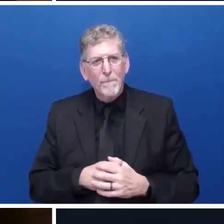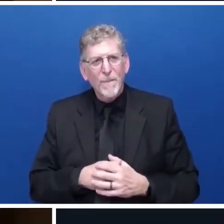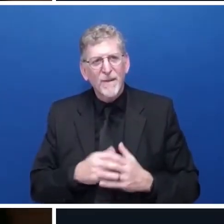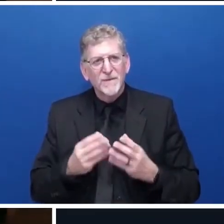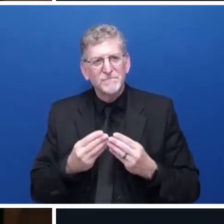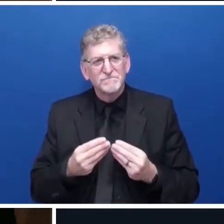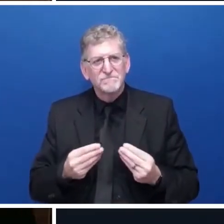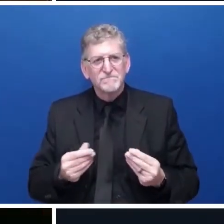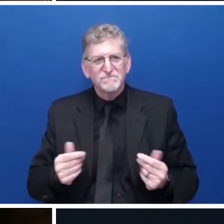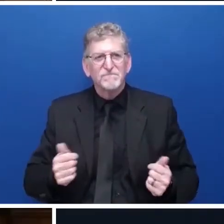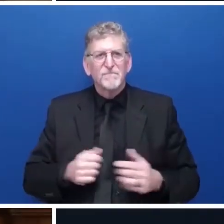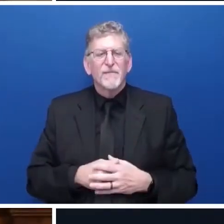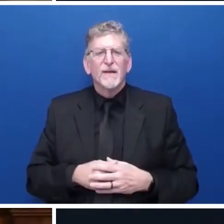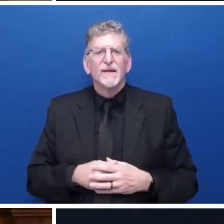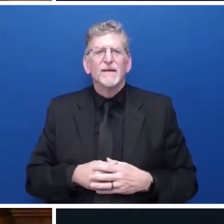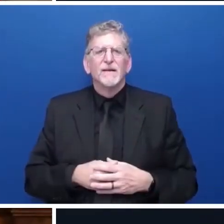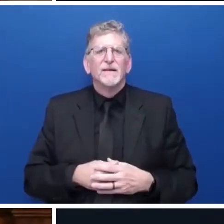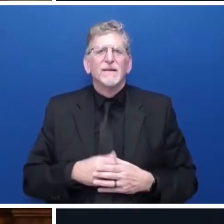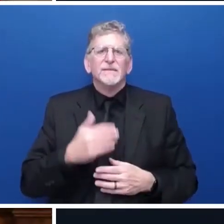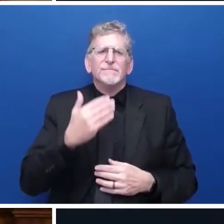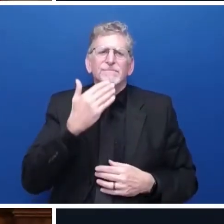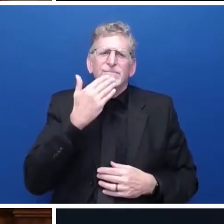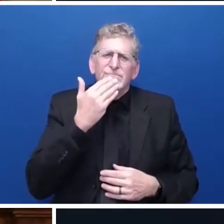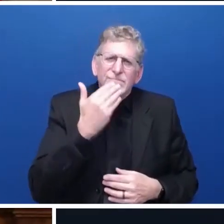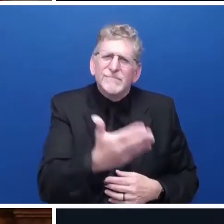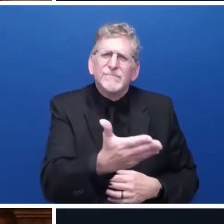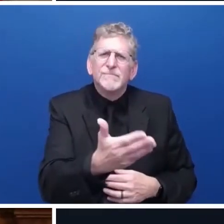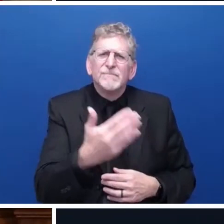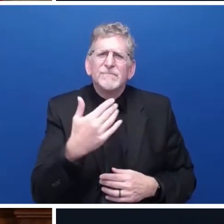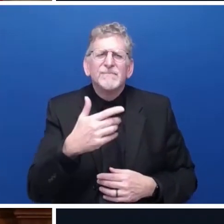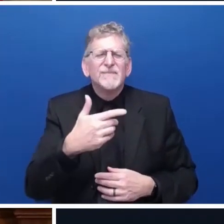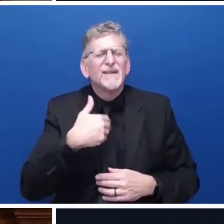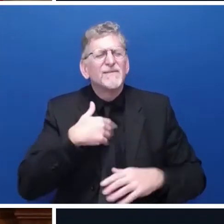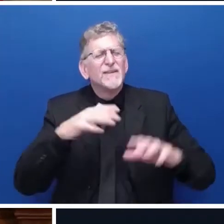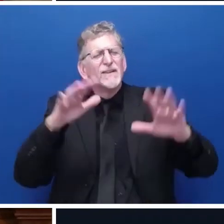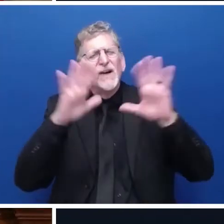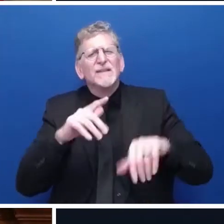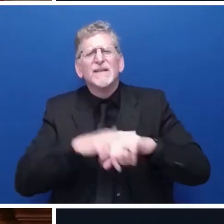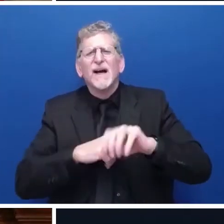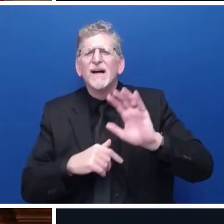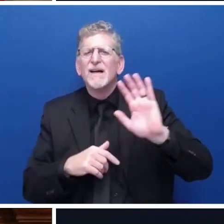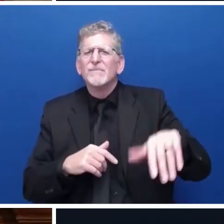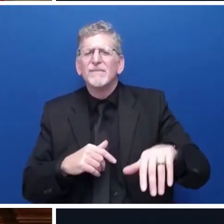Thank you, Enrique. Have a good time. Nice to have you back, Enrique.